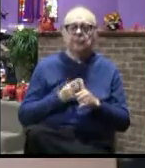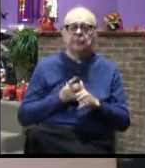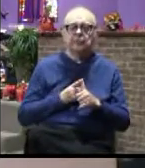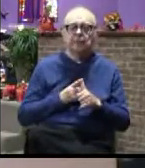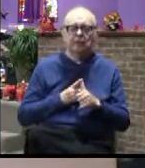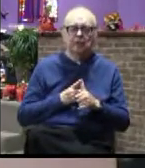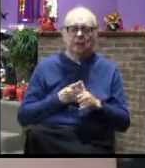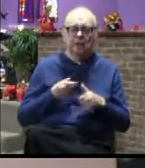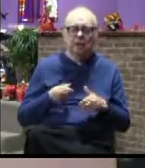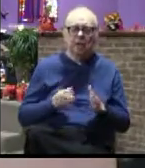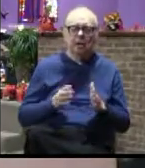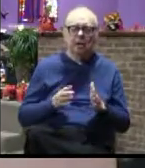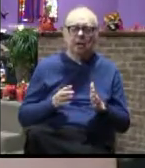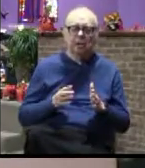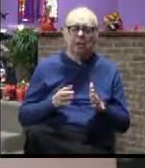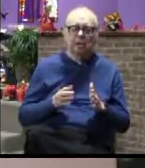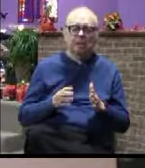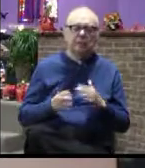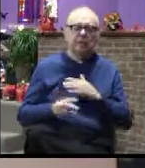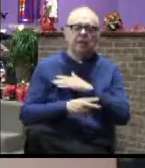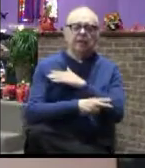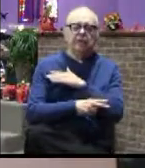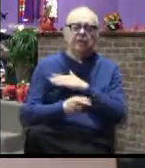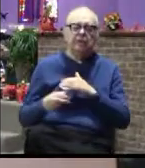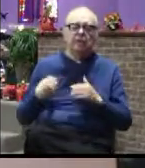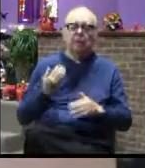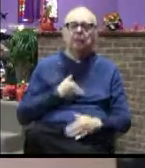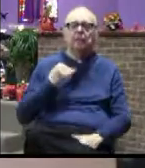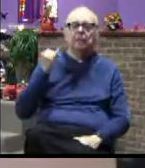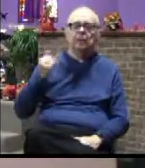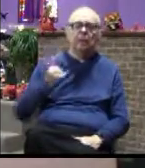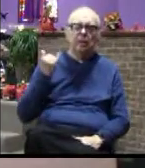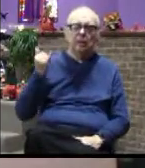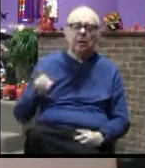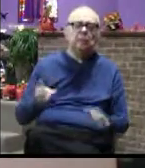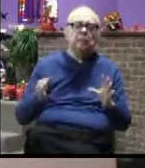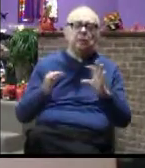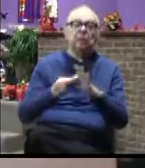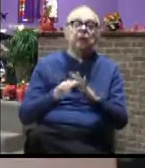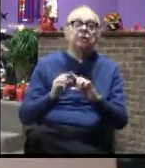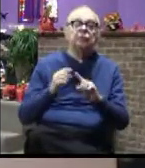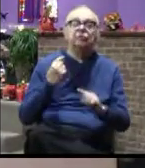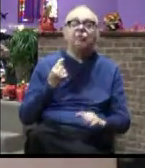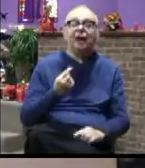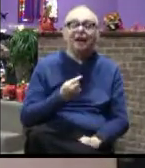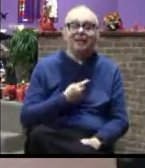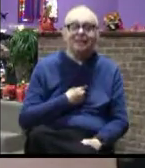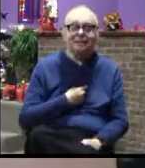first of all, we're letting him steal our inheritance that belongs to us.